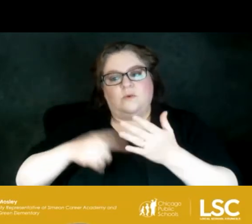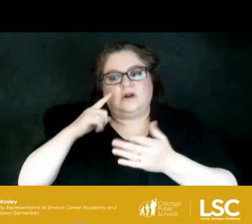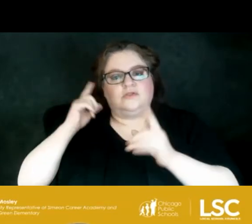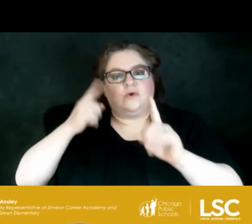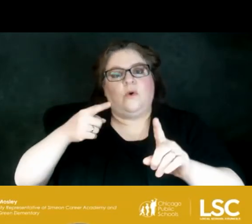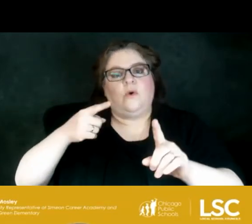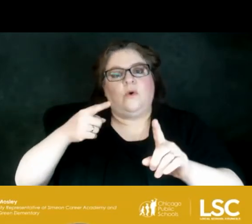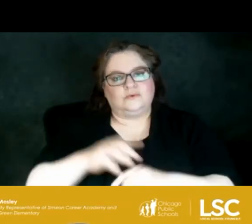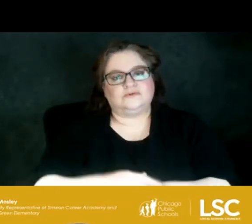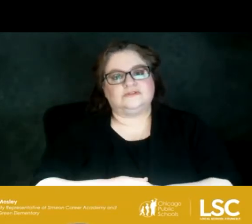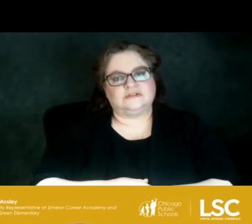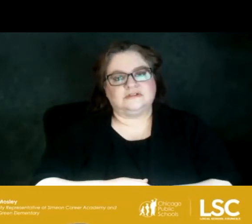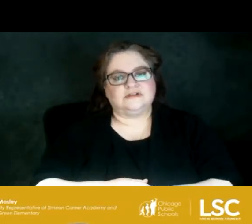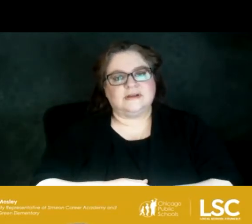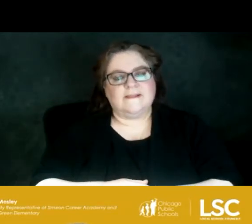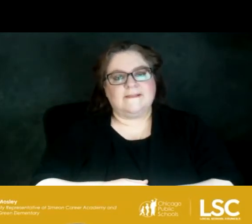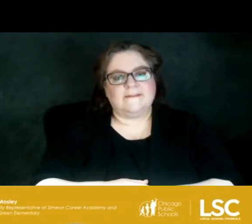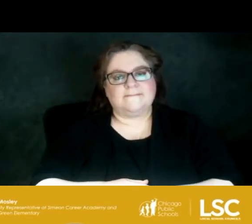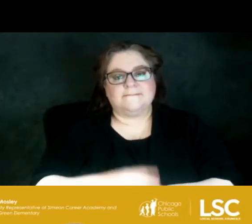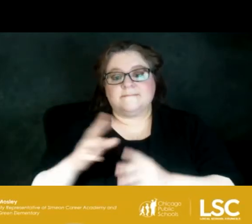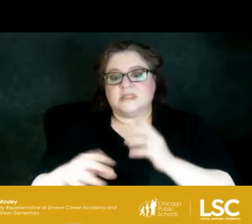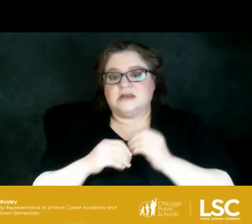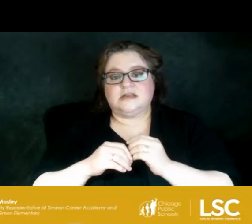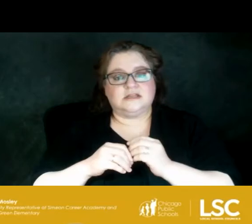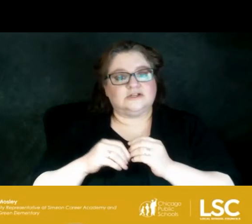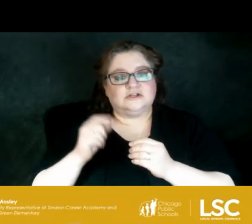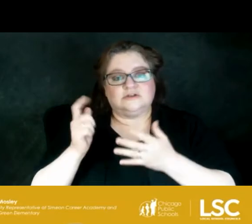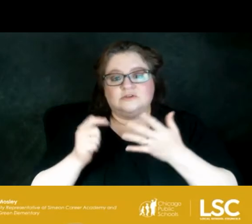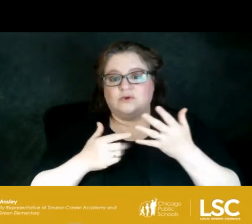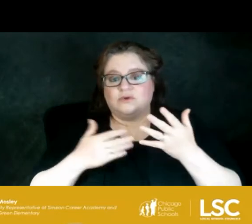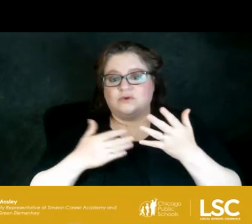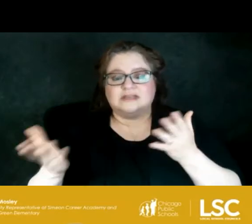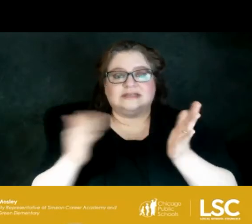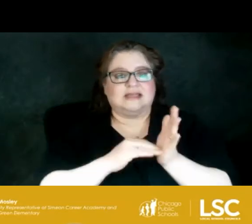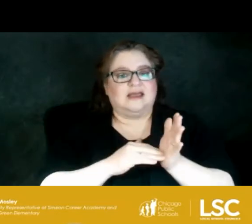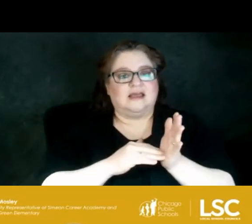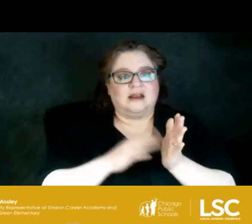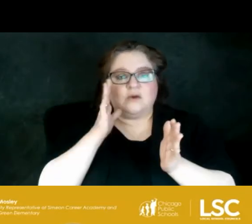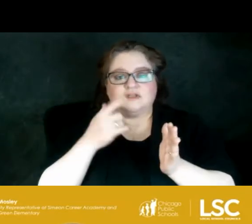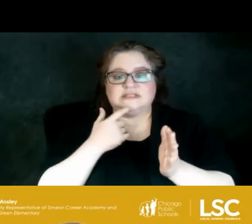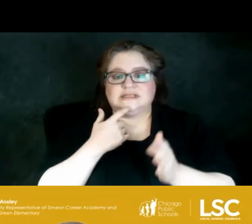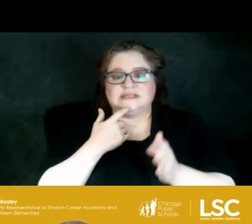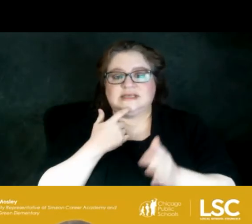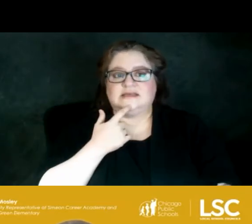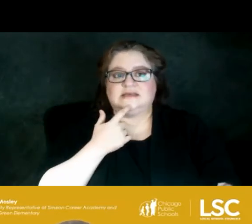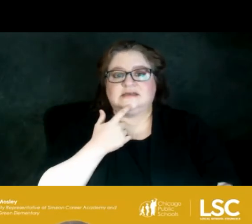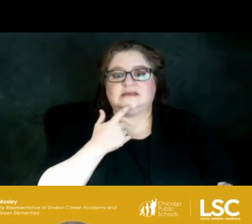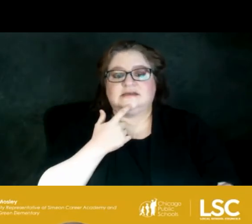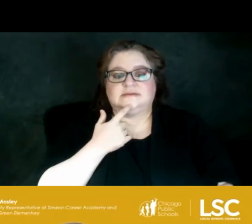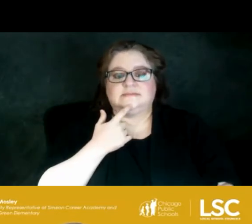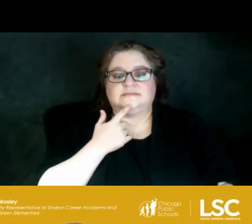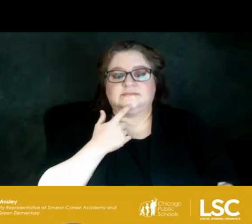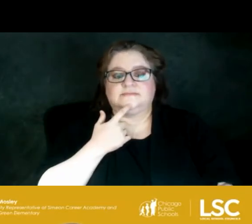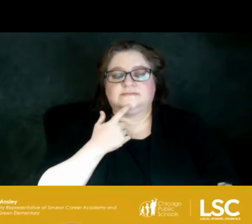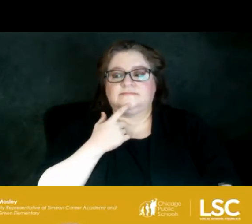goals. In addition to those things, again, I would say talk